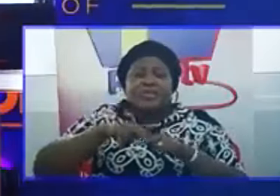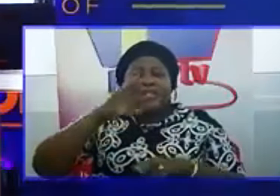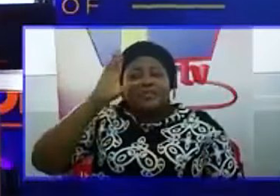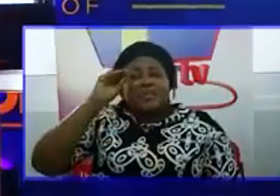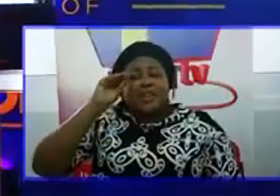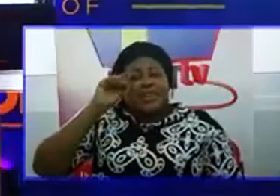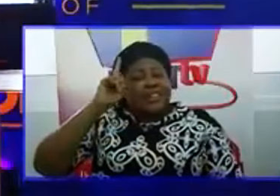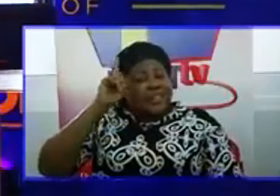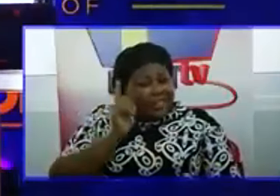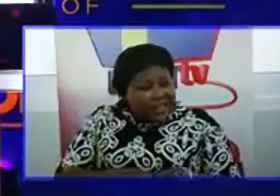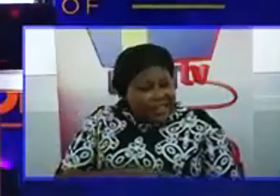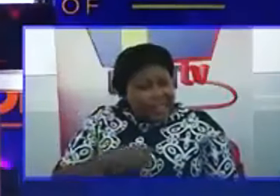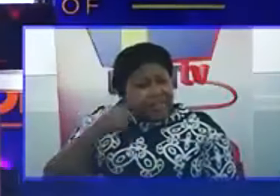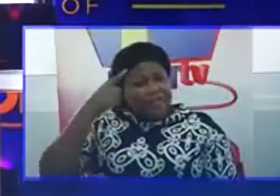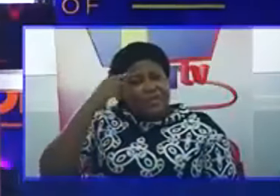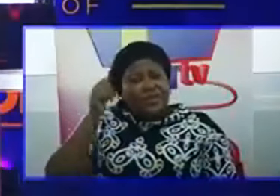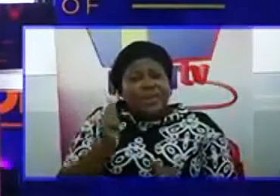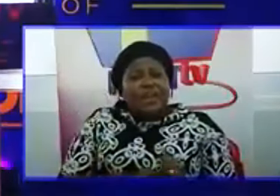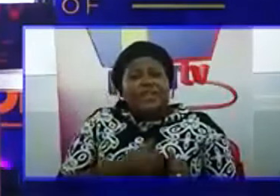time for everything.